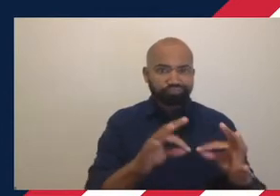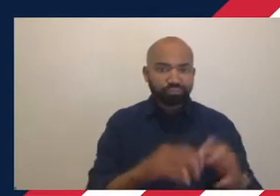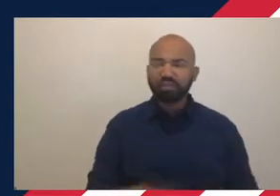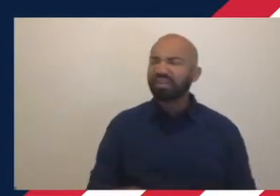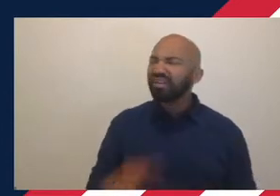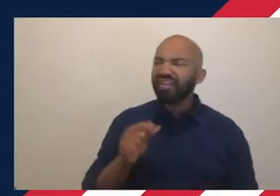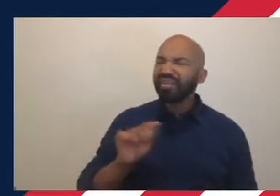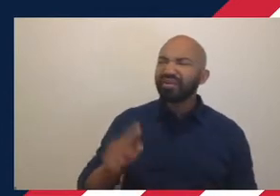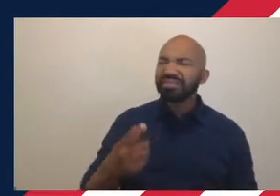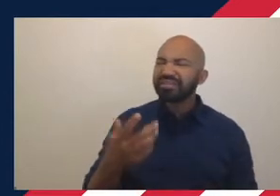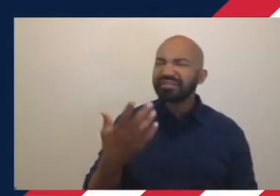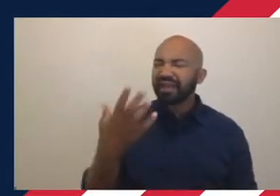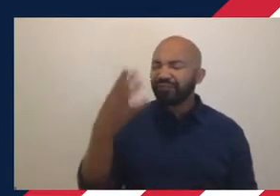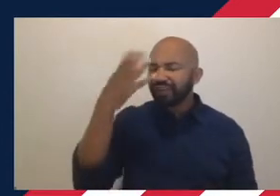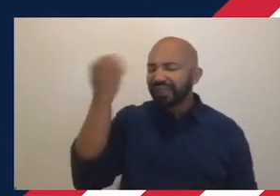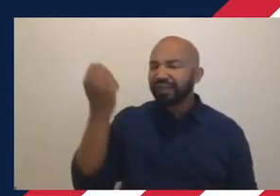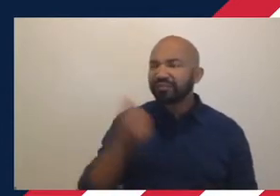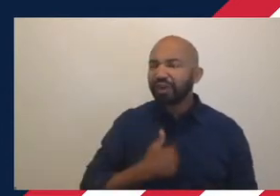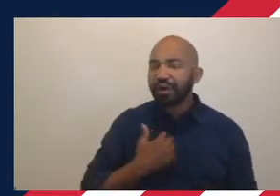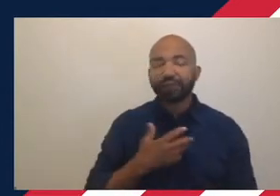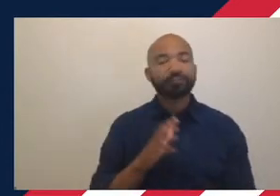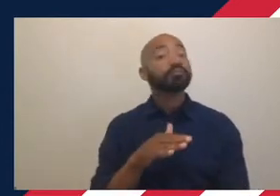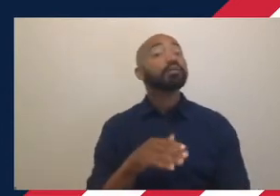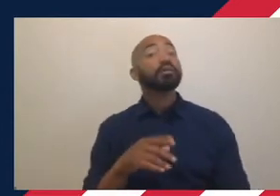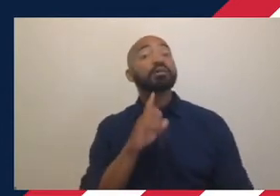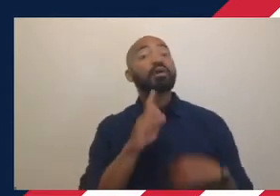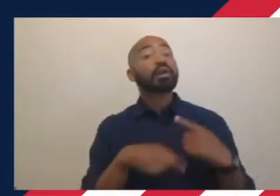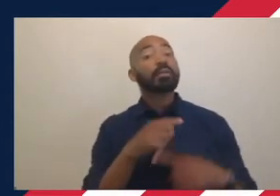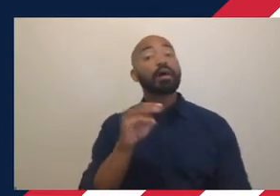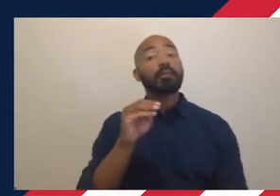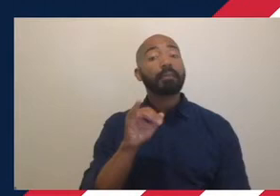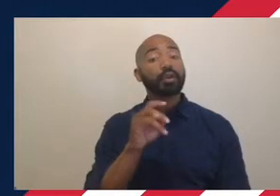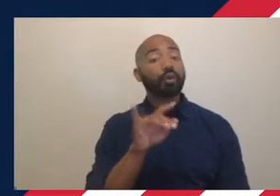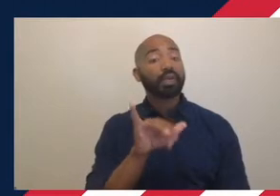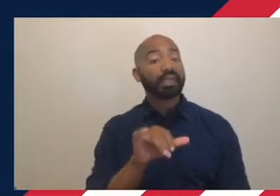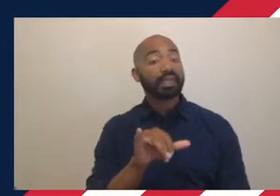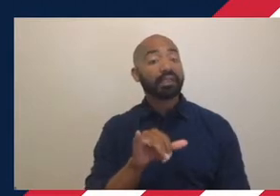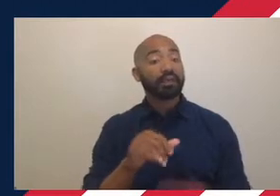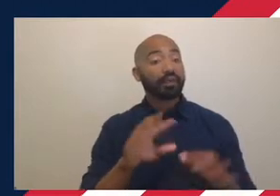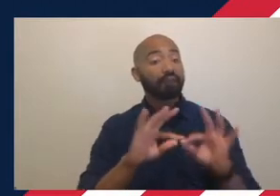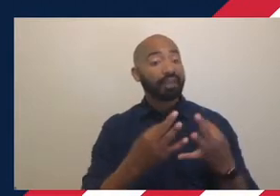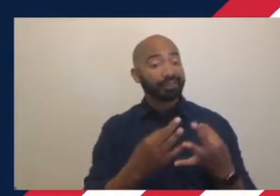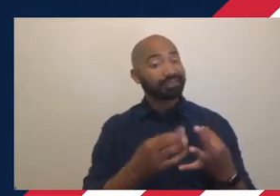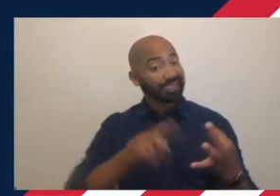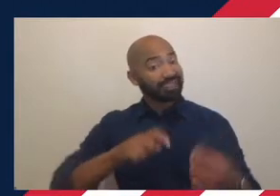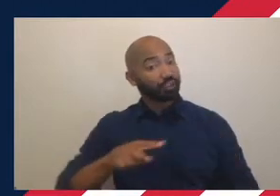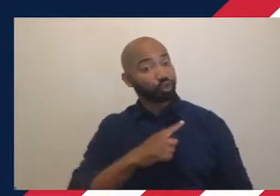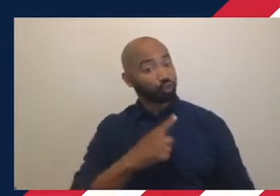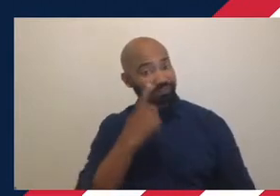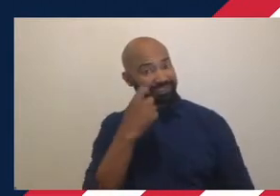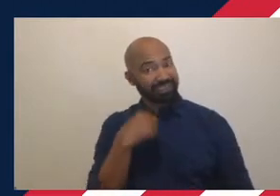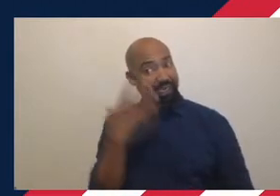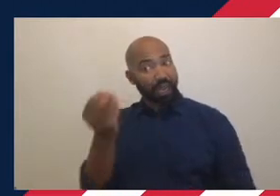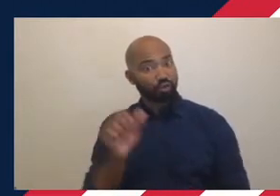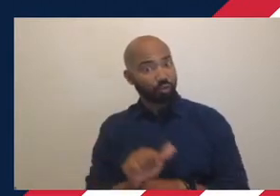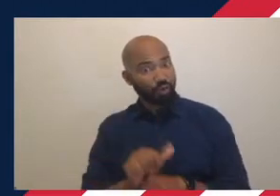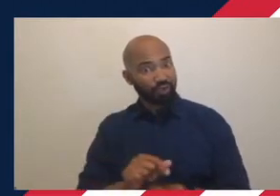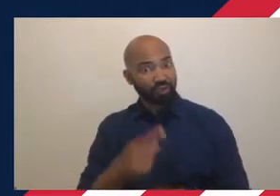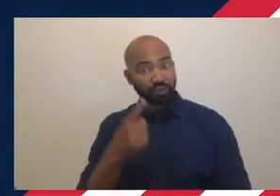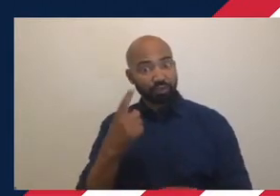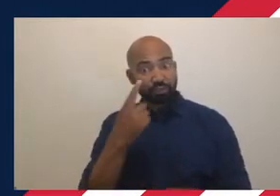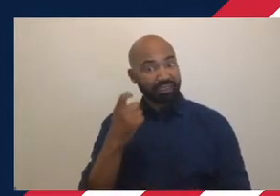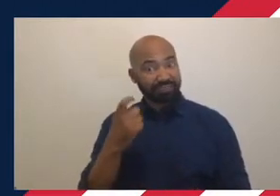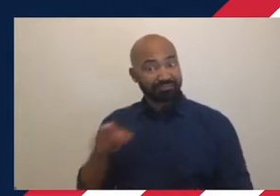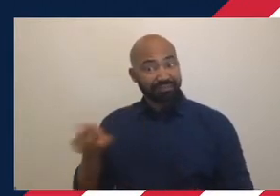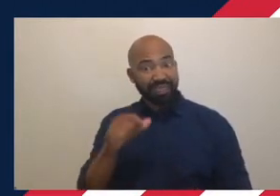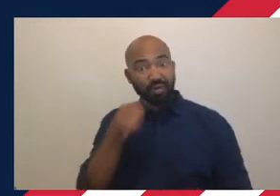large percentage work in essential services. They need you desperately because they're going to work. Sometimes they don't have the PPE.